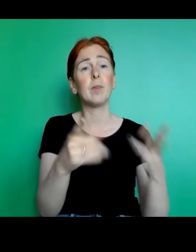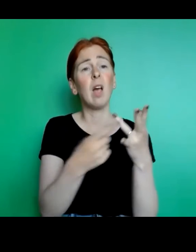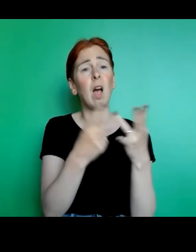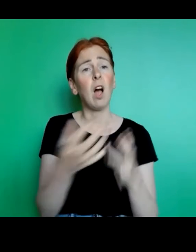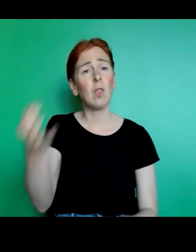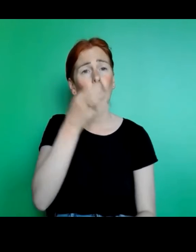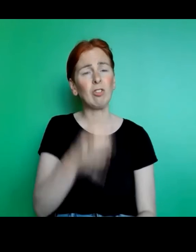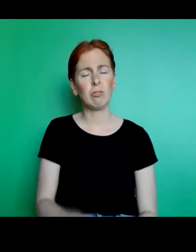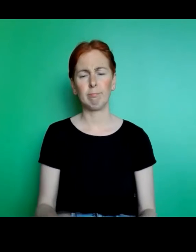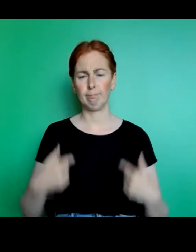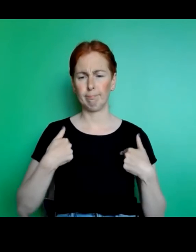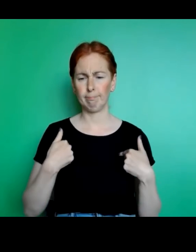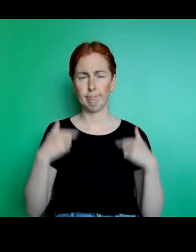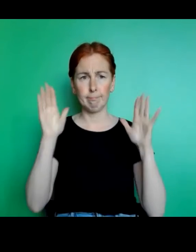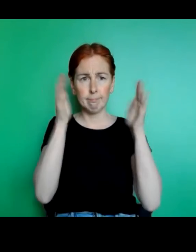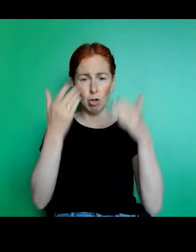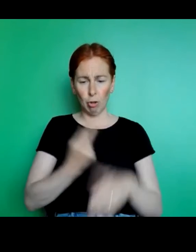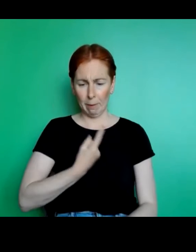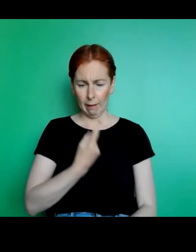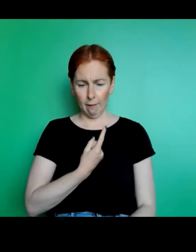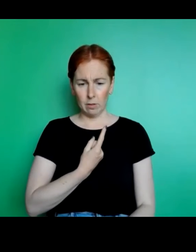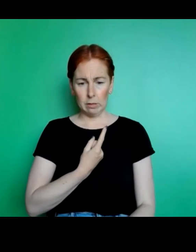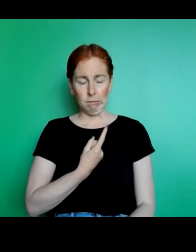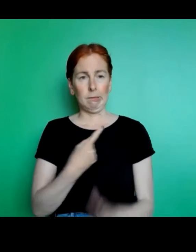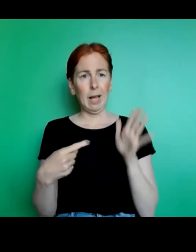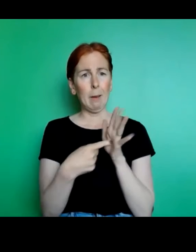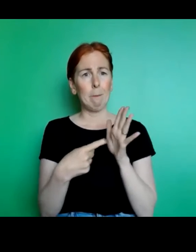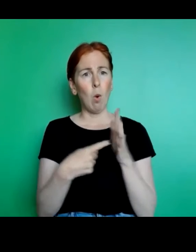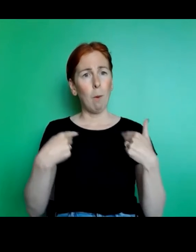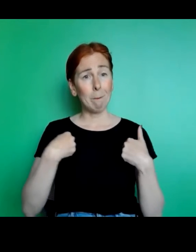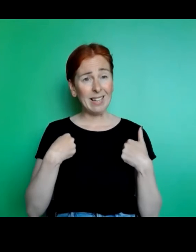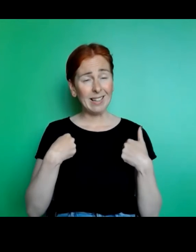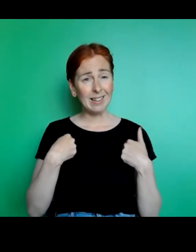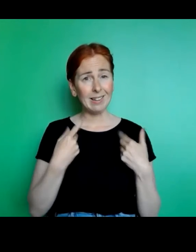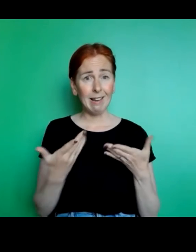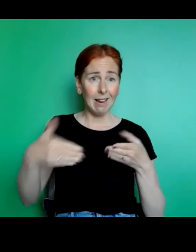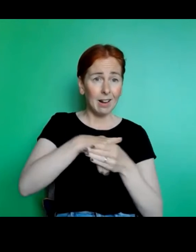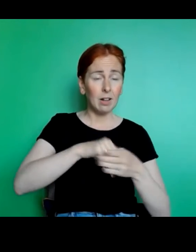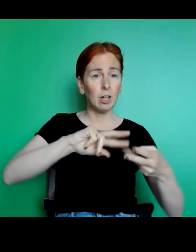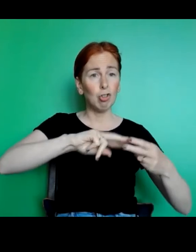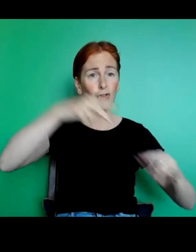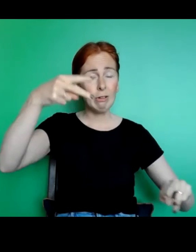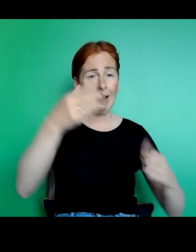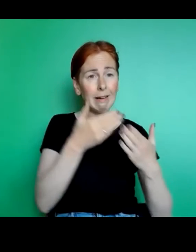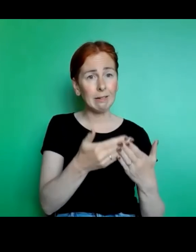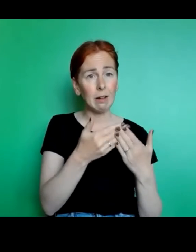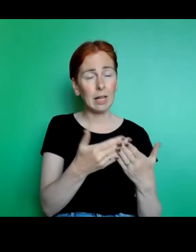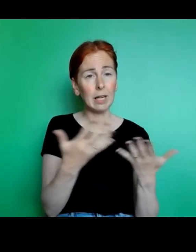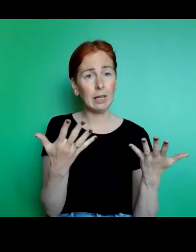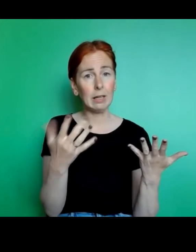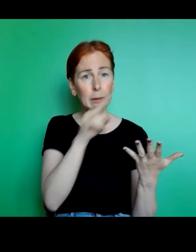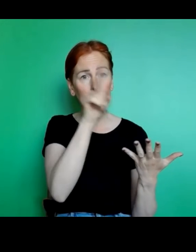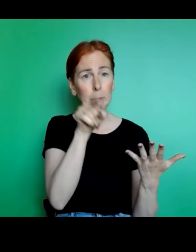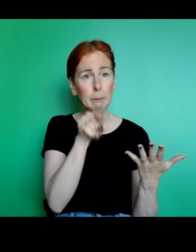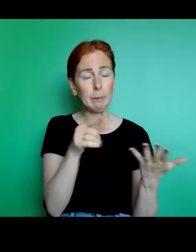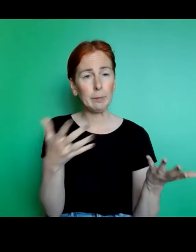history study? And the answer is really yes and no, unfortunately. So it doesn't really matter whether you're in a